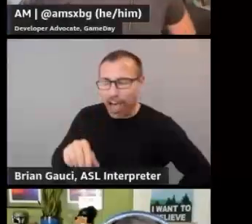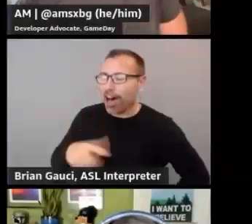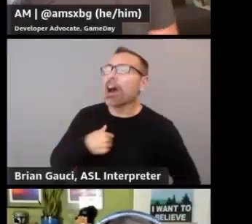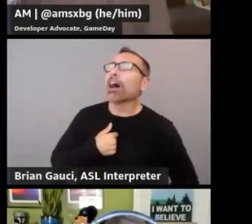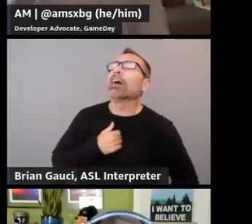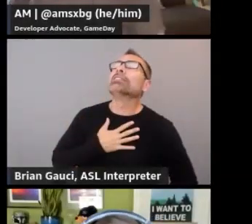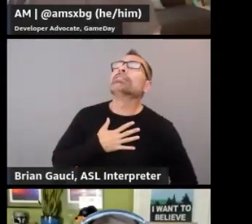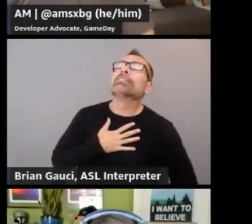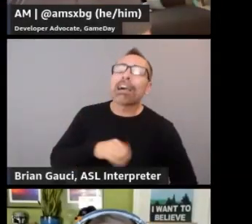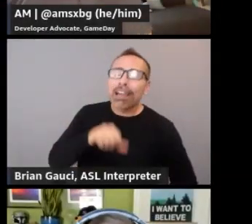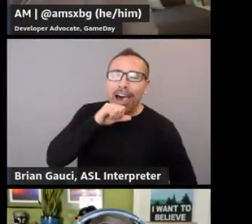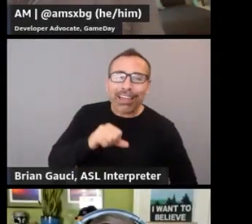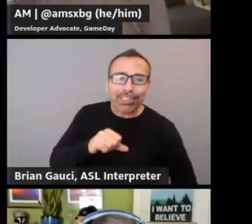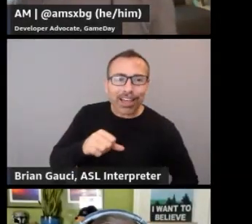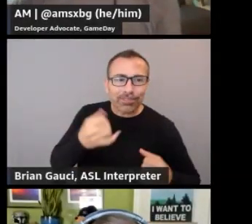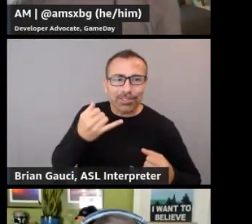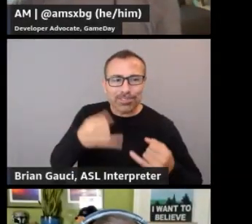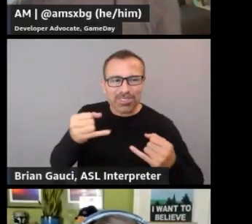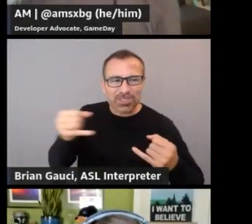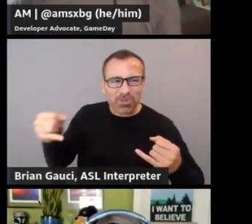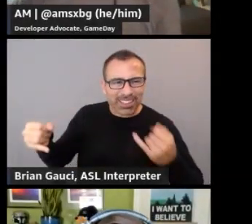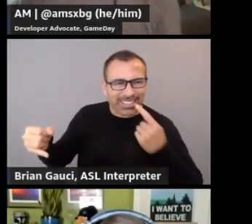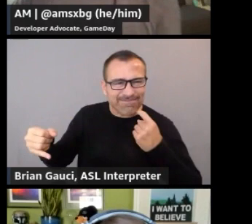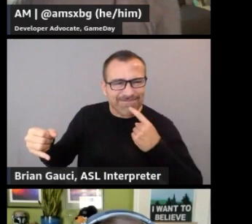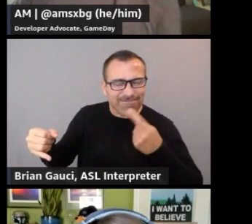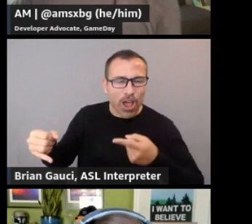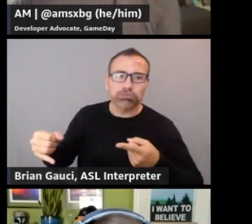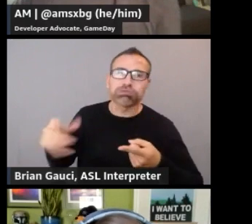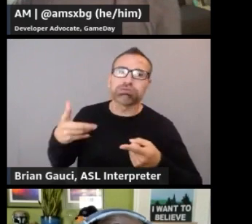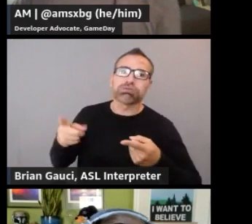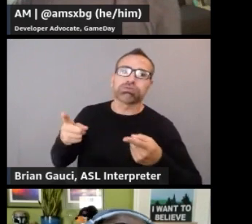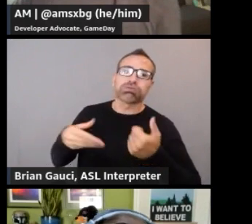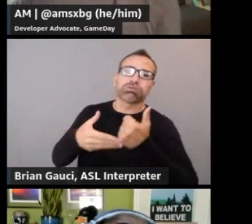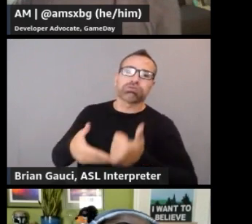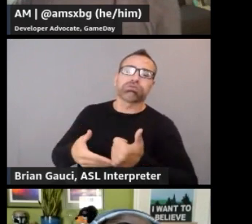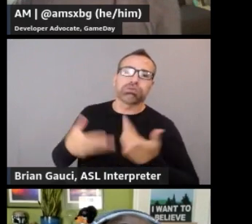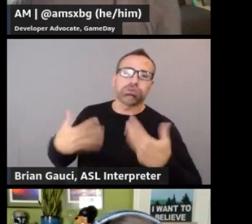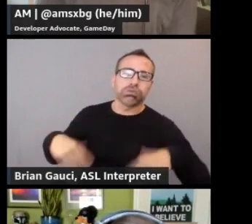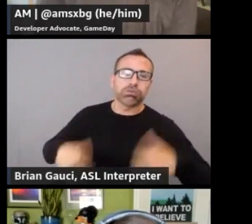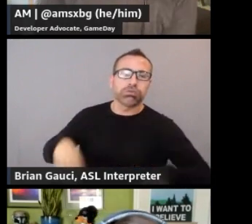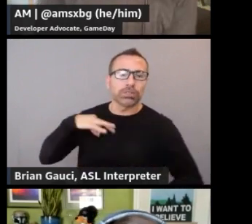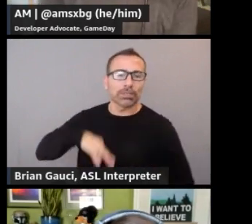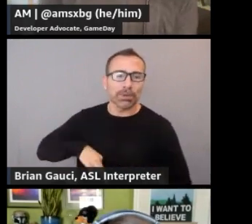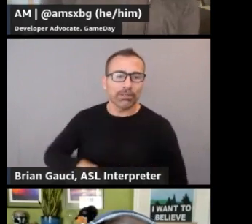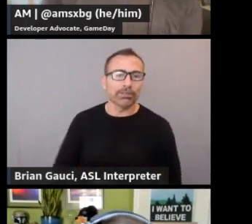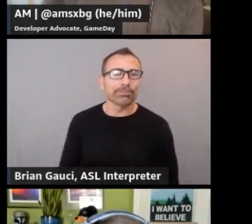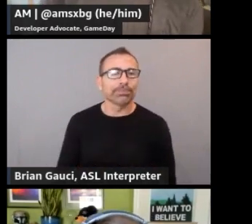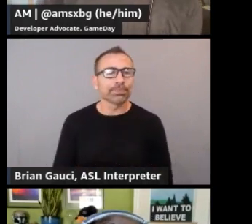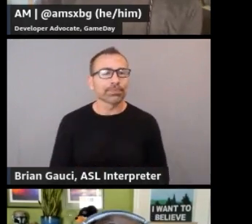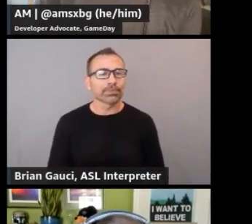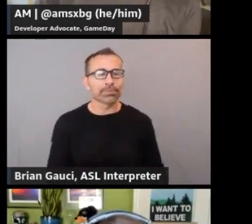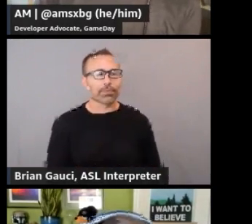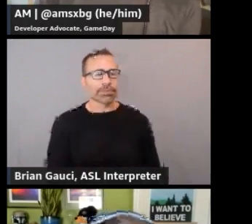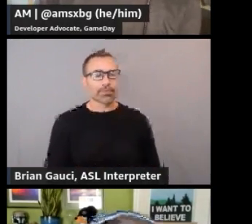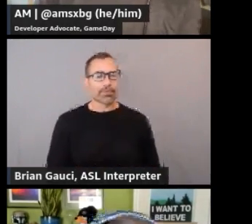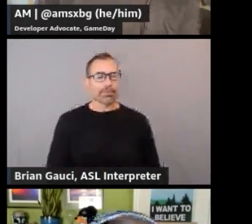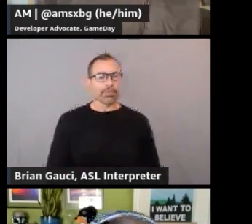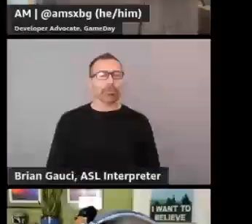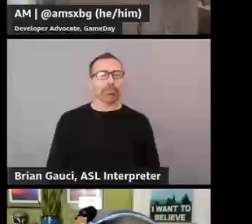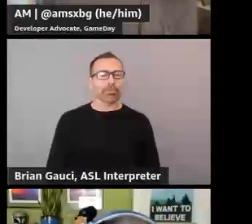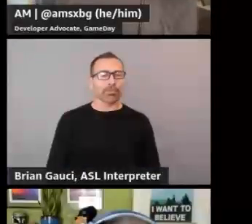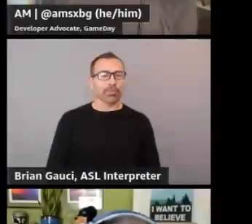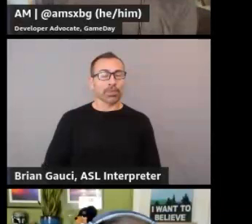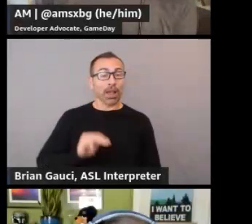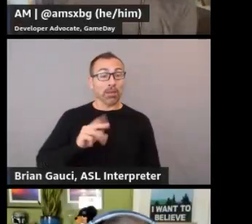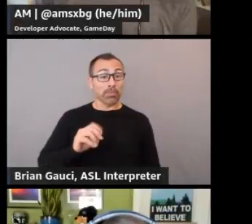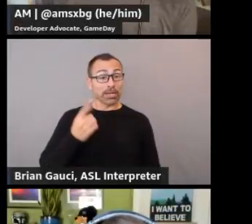VS Code, so it's so nice to have that built in. For sure. It's one of the points that